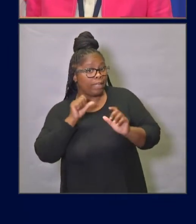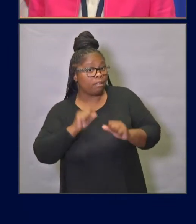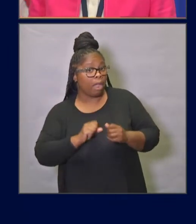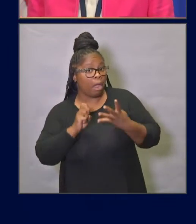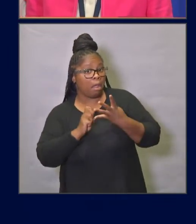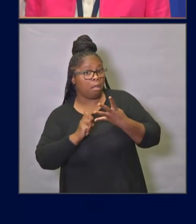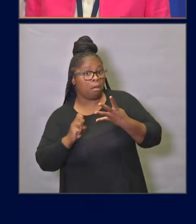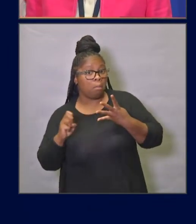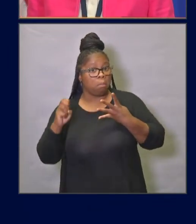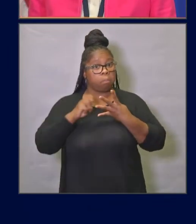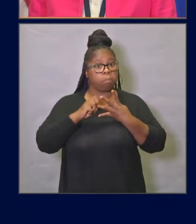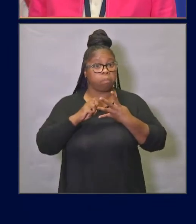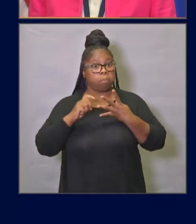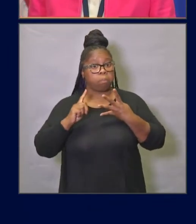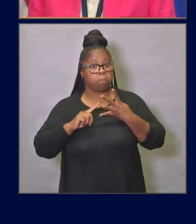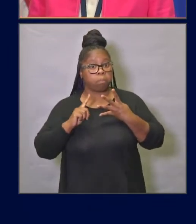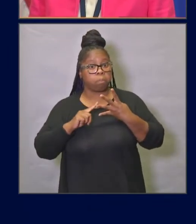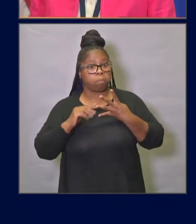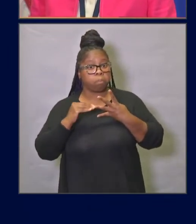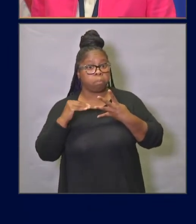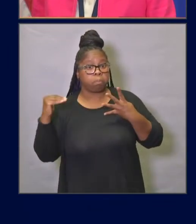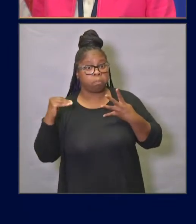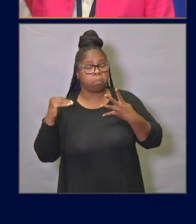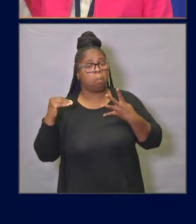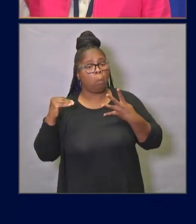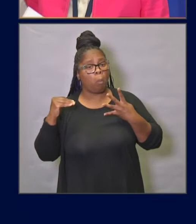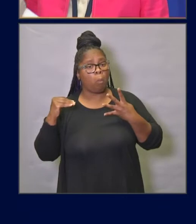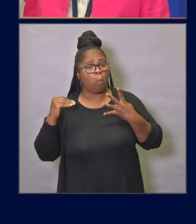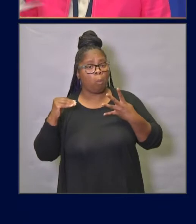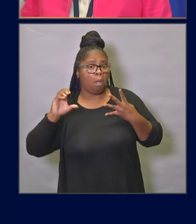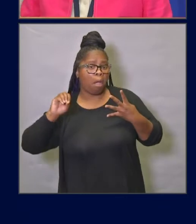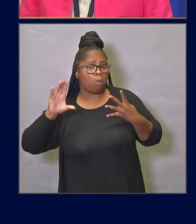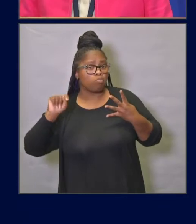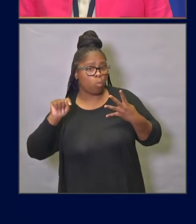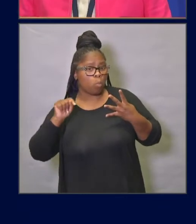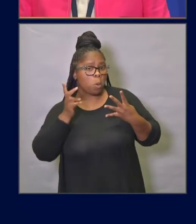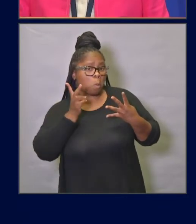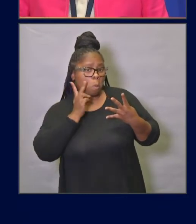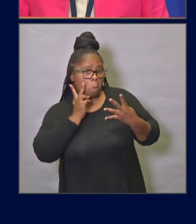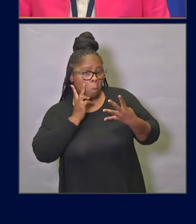2, which is a less restrictive tier, sometime in October.